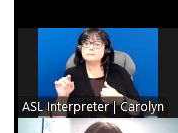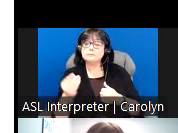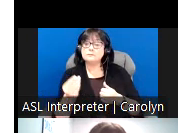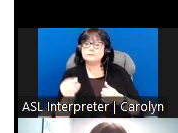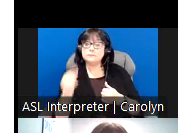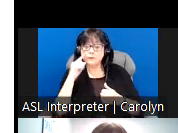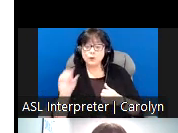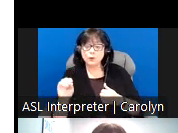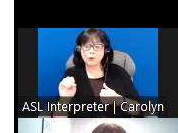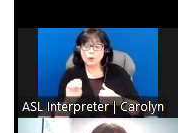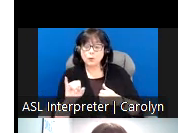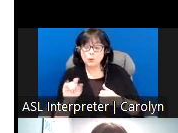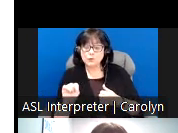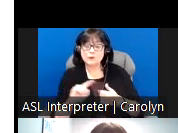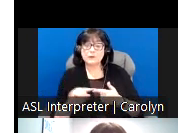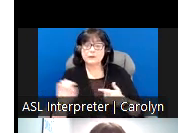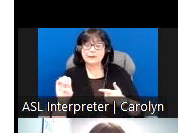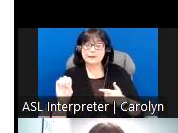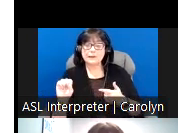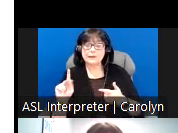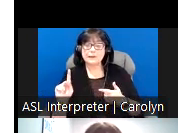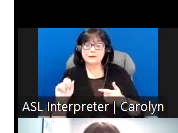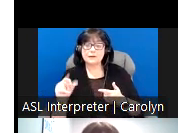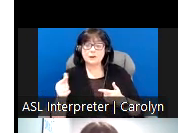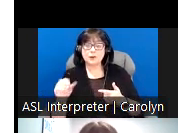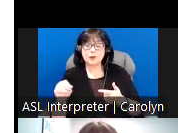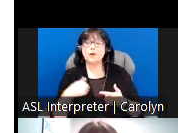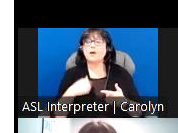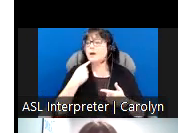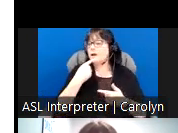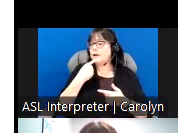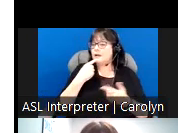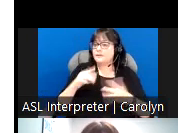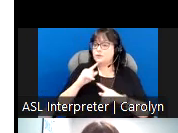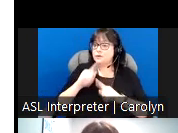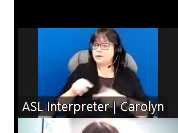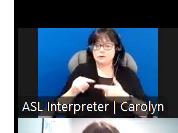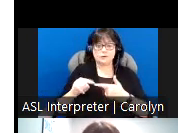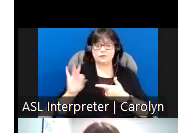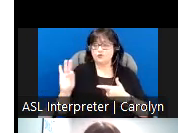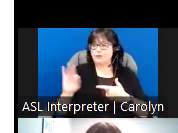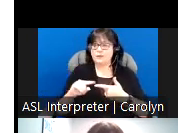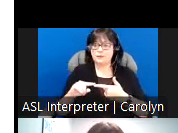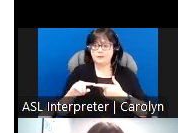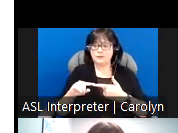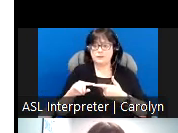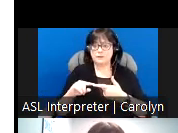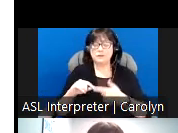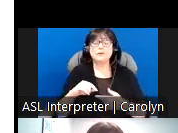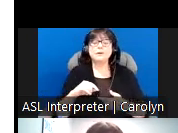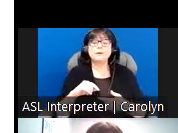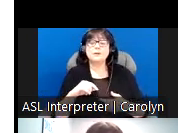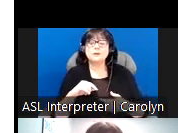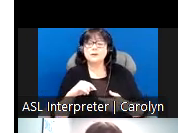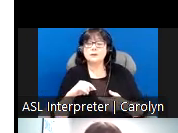OSIT and to Escargot? I responded there was no cost to Escargot, and